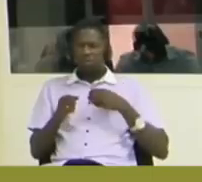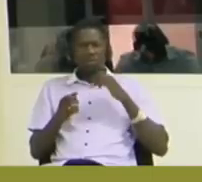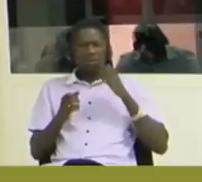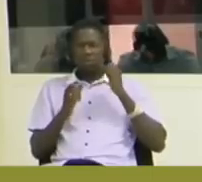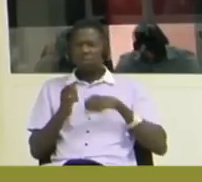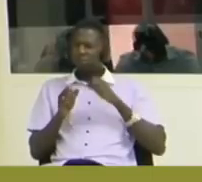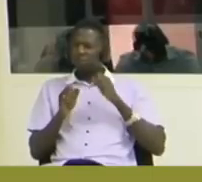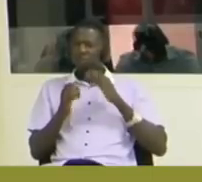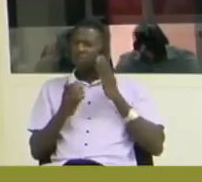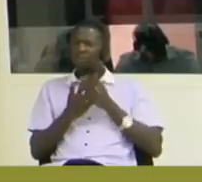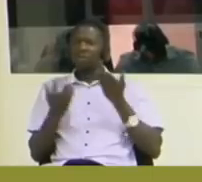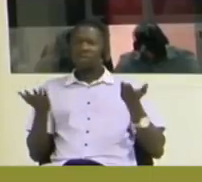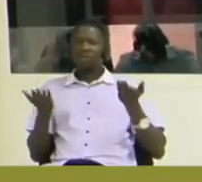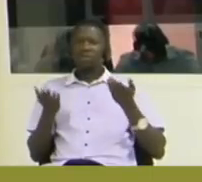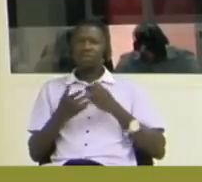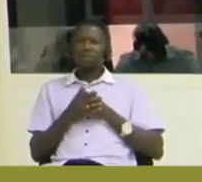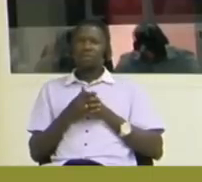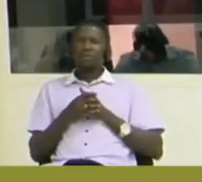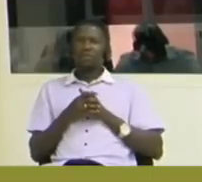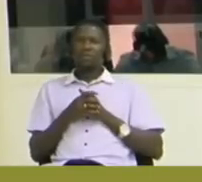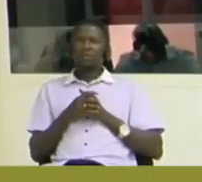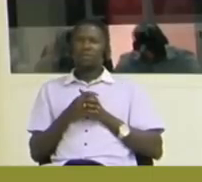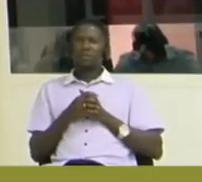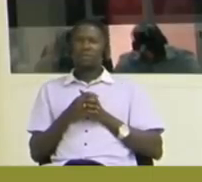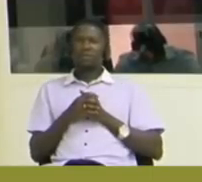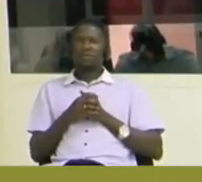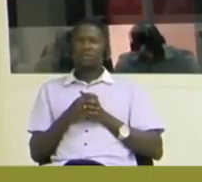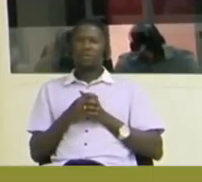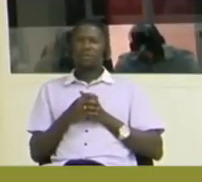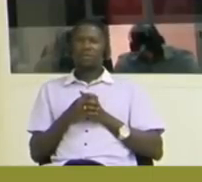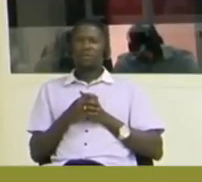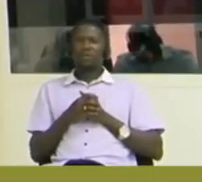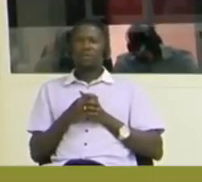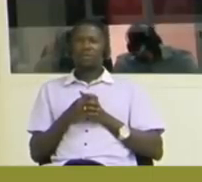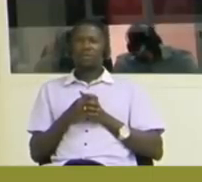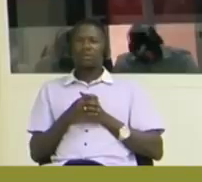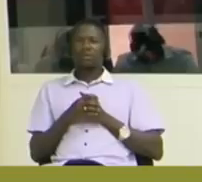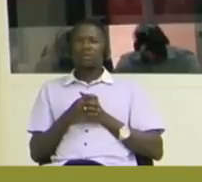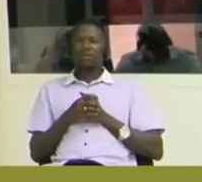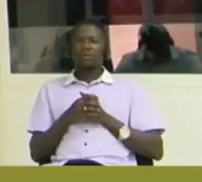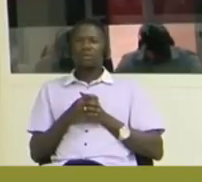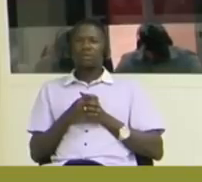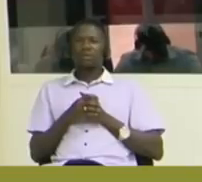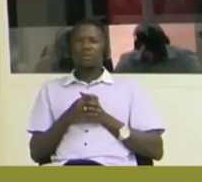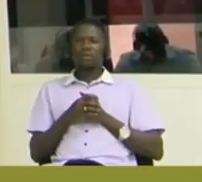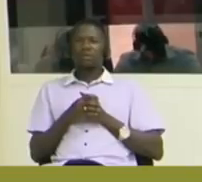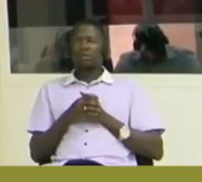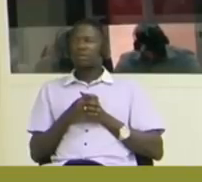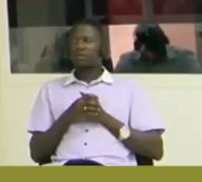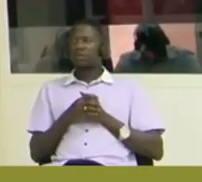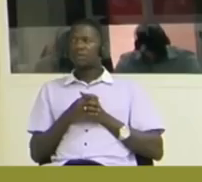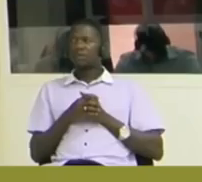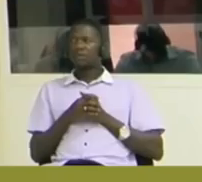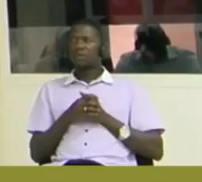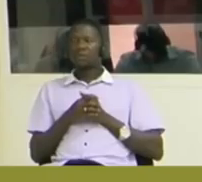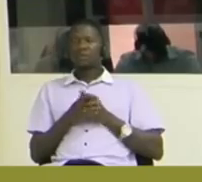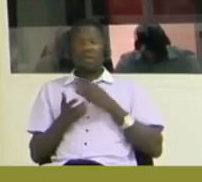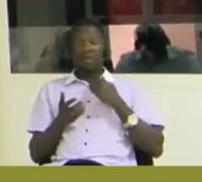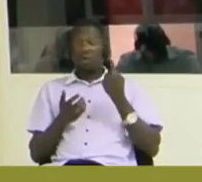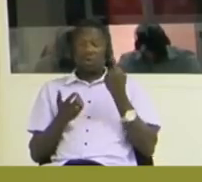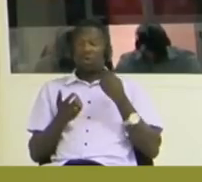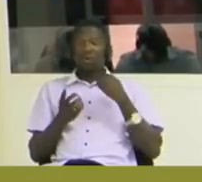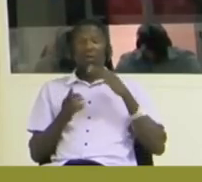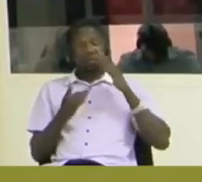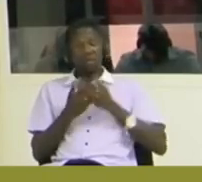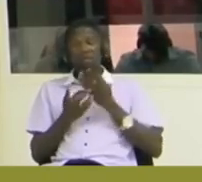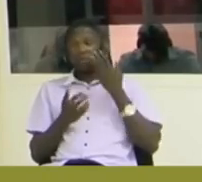many outrageous things has Jammeh done in the past? Preposterous and outrageous, isn't there a and marine you only believe when you see it.